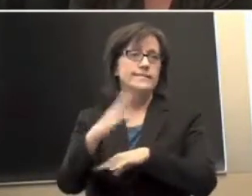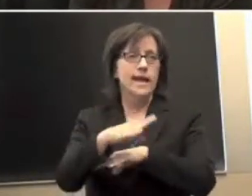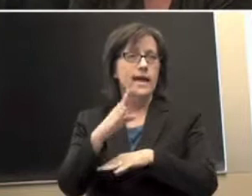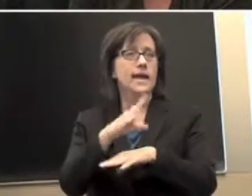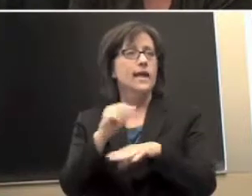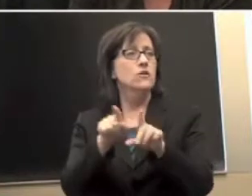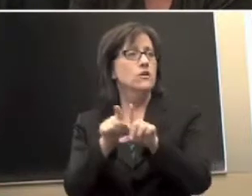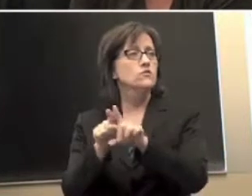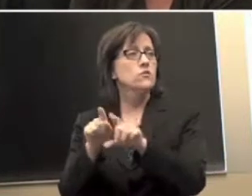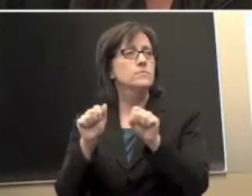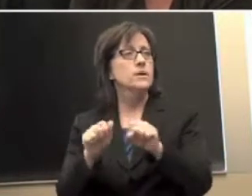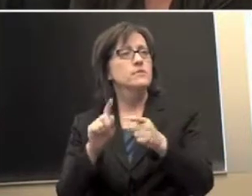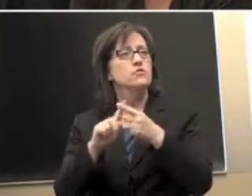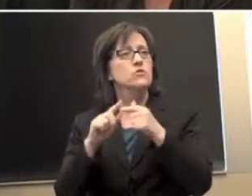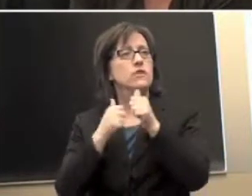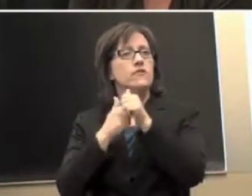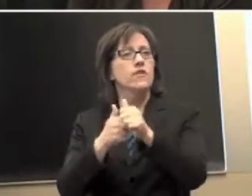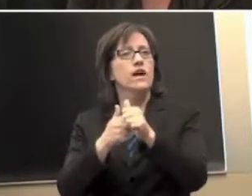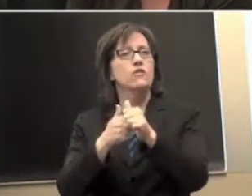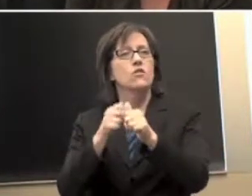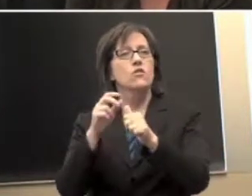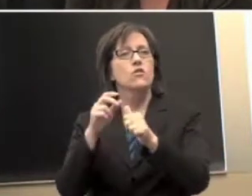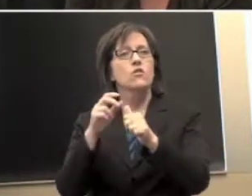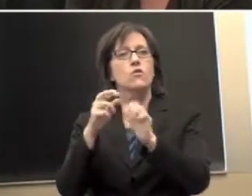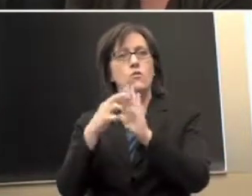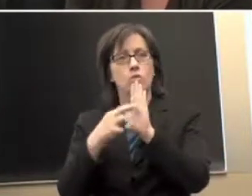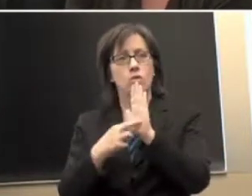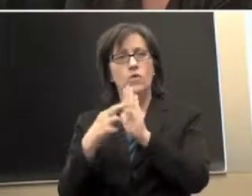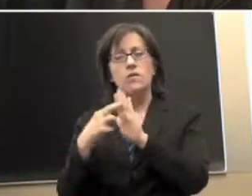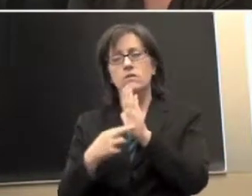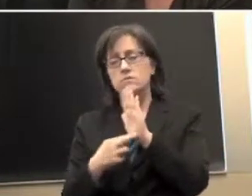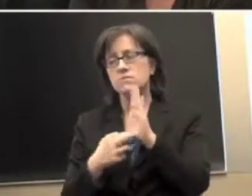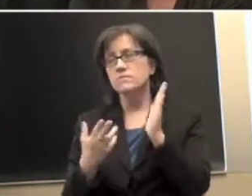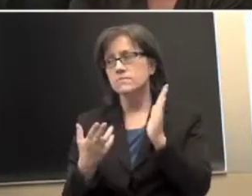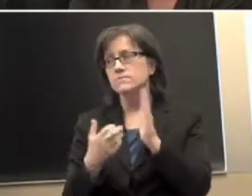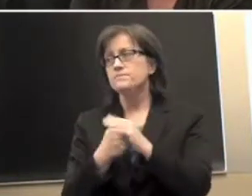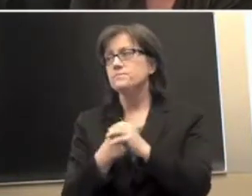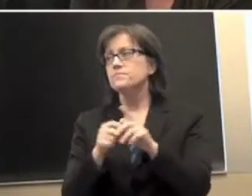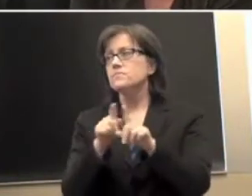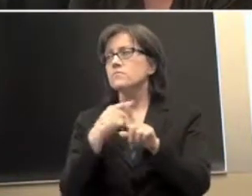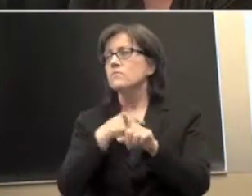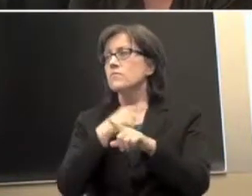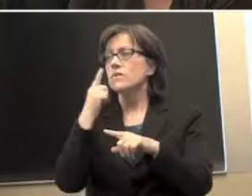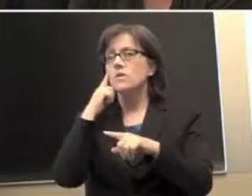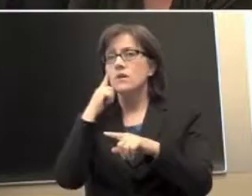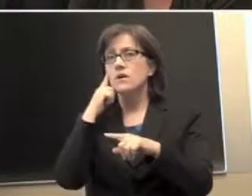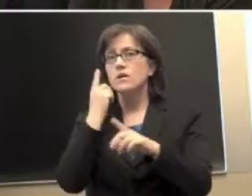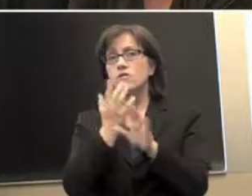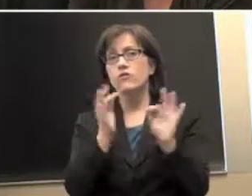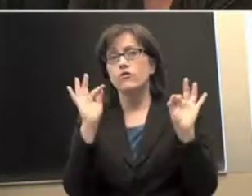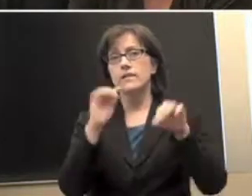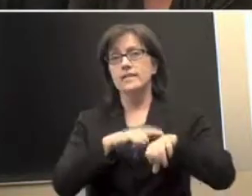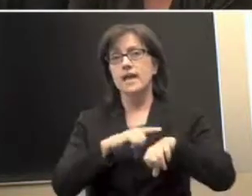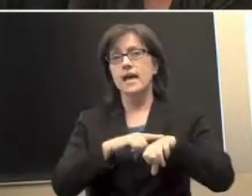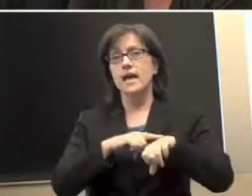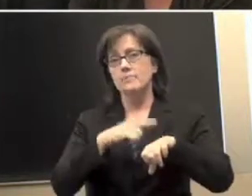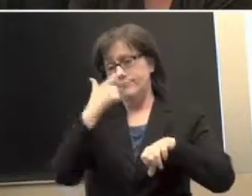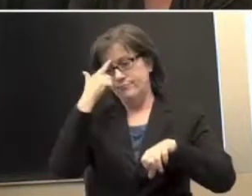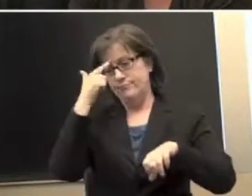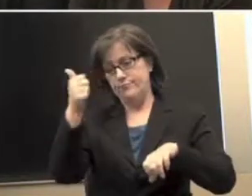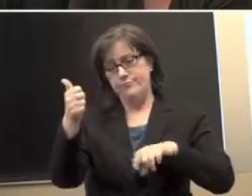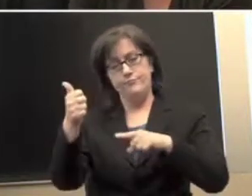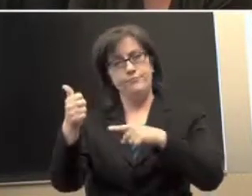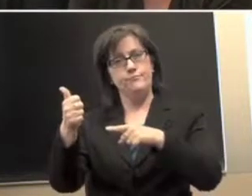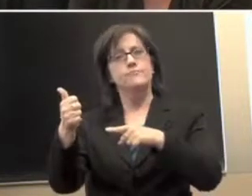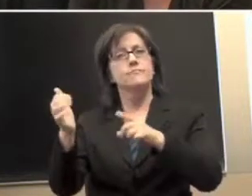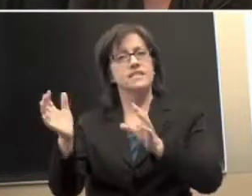being able to follow the rules. We also thought, again, the free time would be used at his